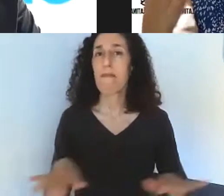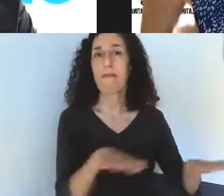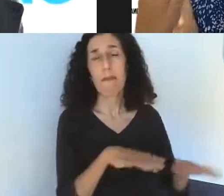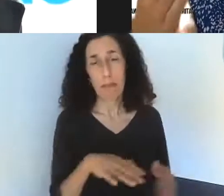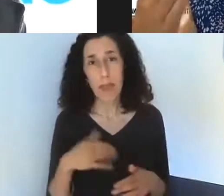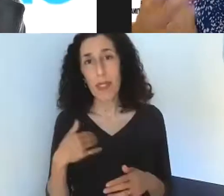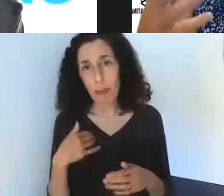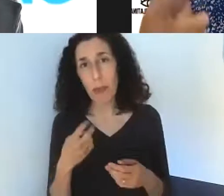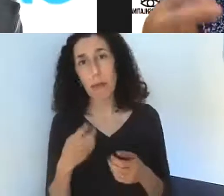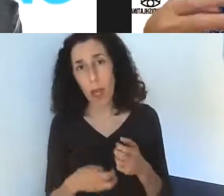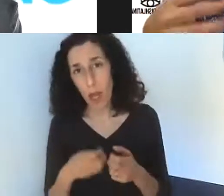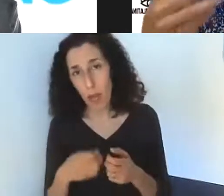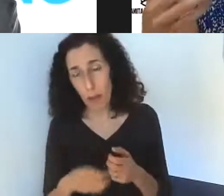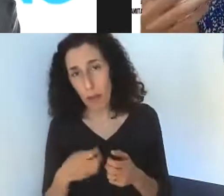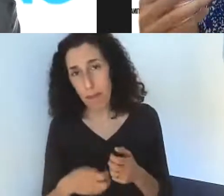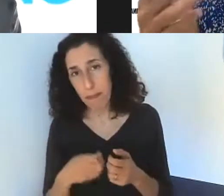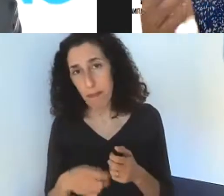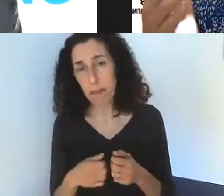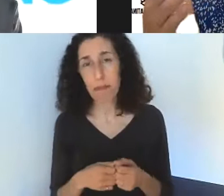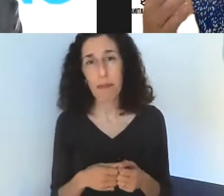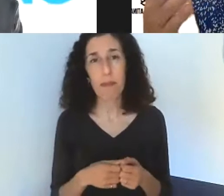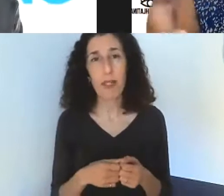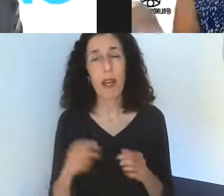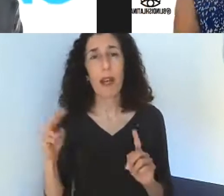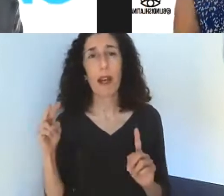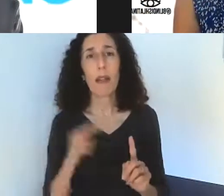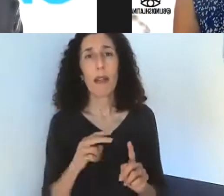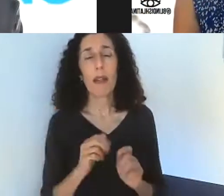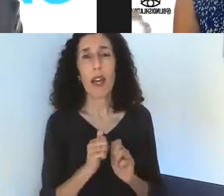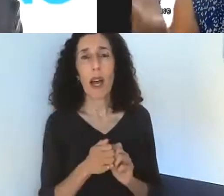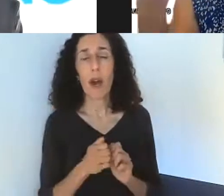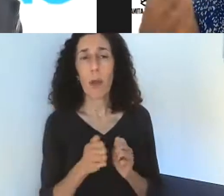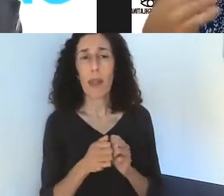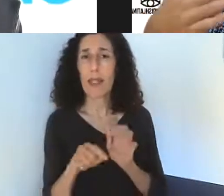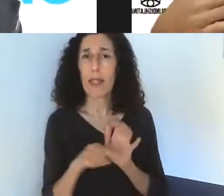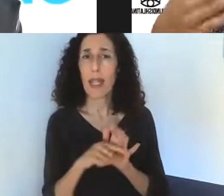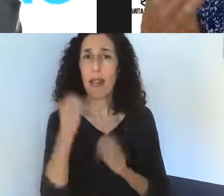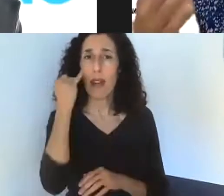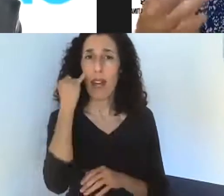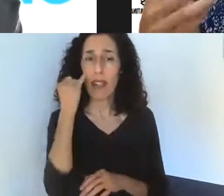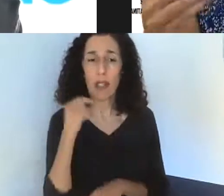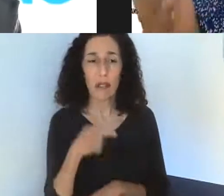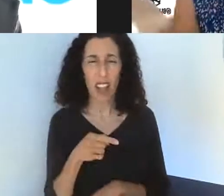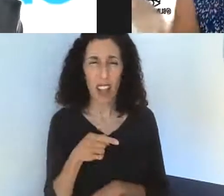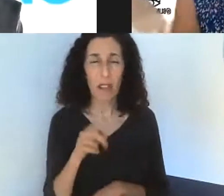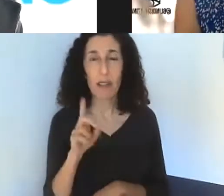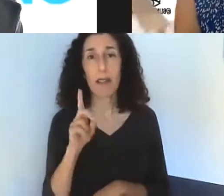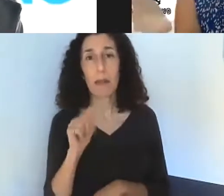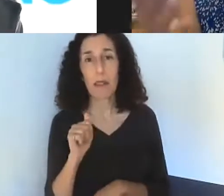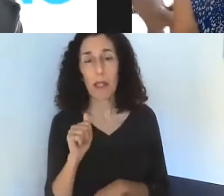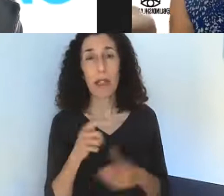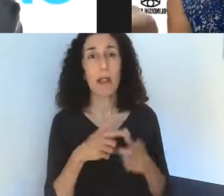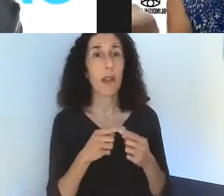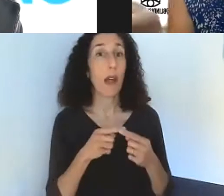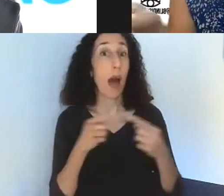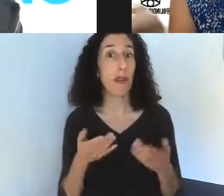the preference for those non-disabled people, that it's an idea that they're better if they